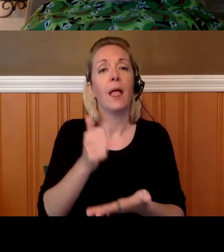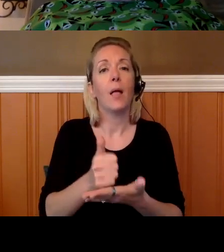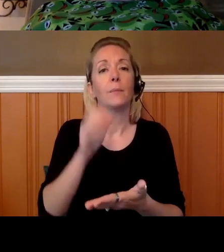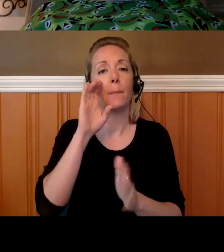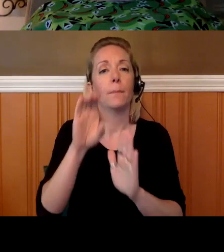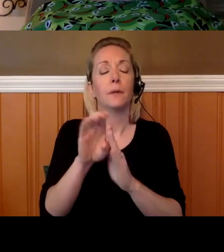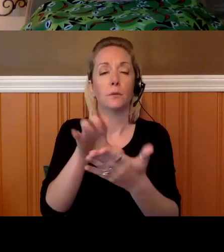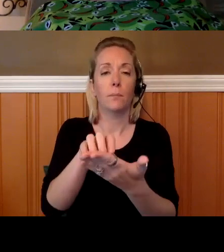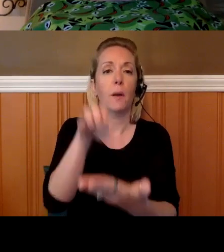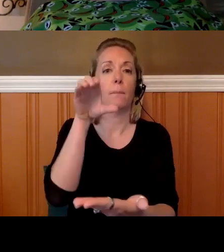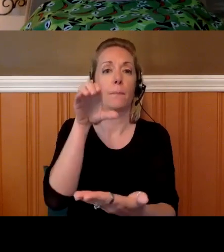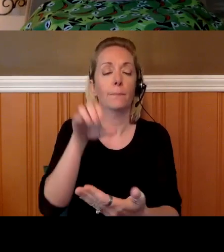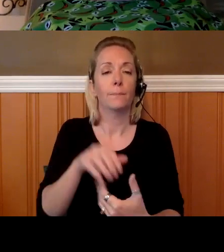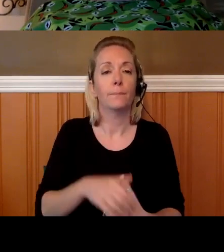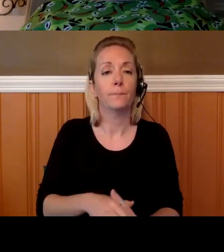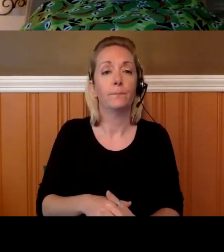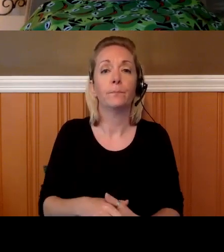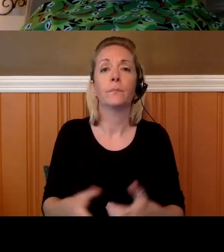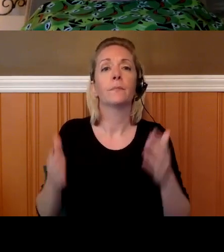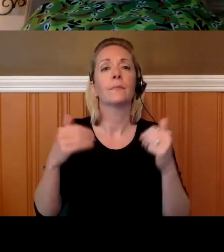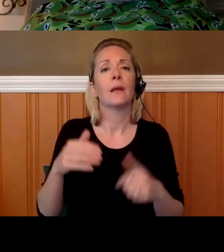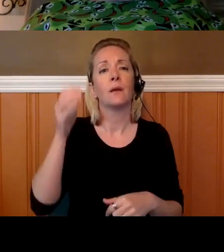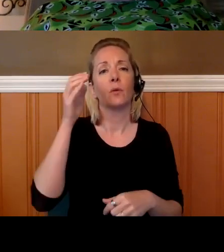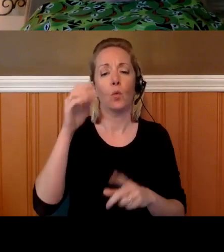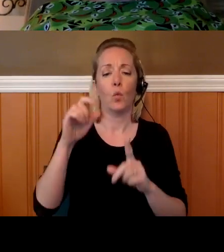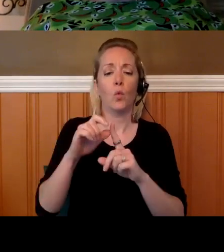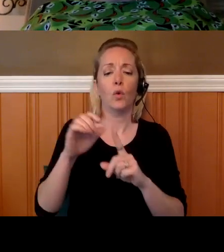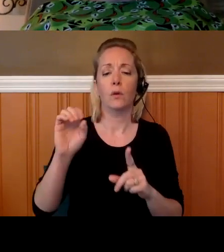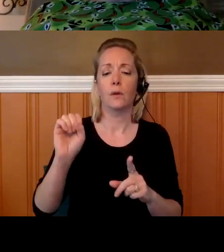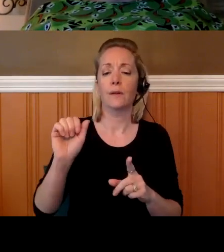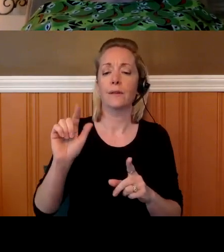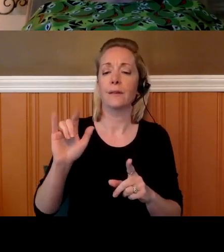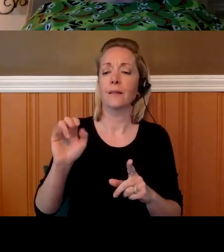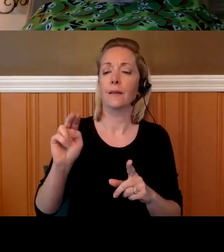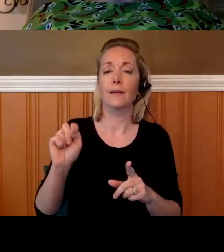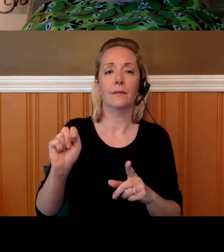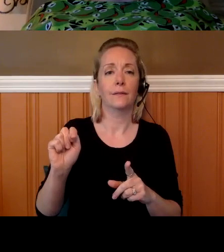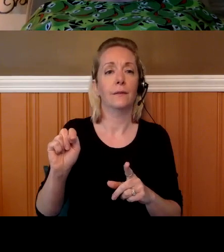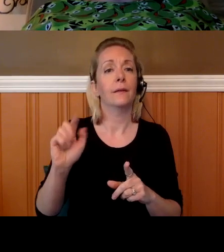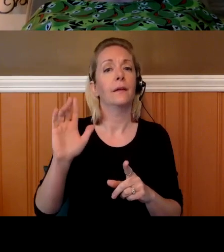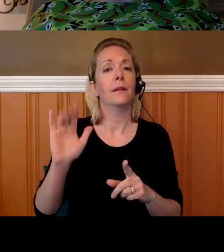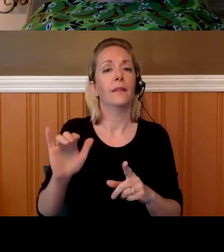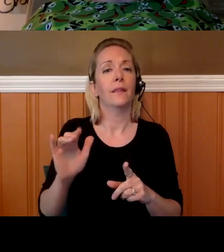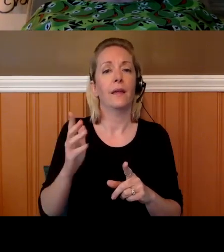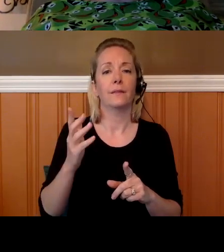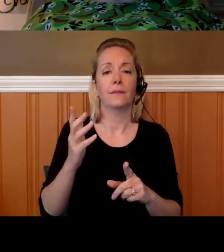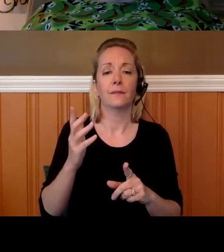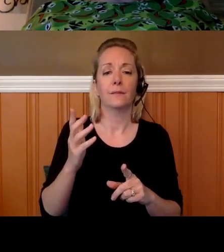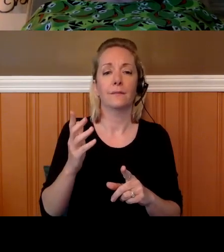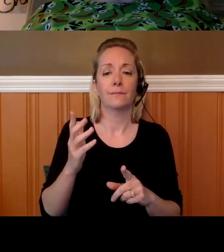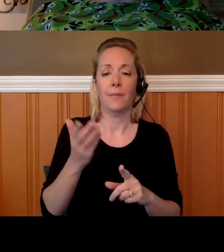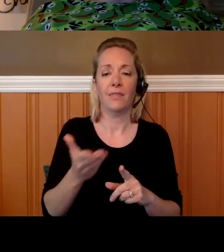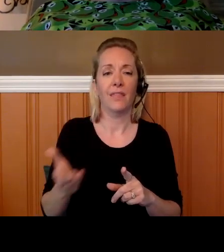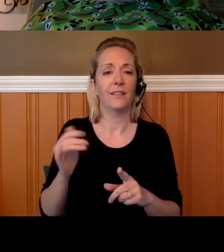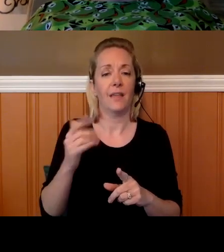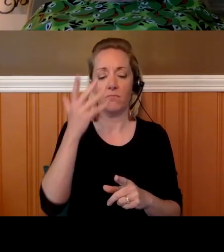So what are salient features? Salient features are the defining elements that distinguish one target from another.